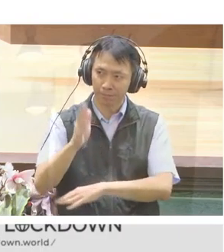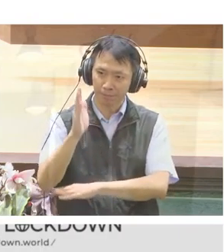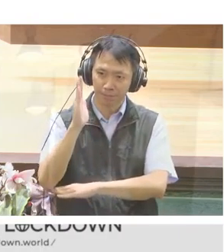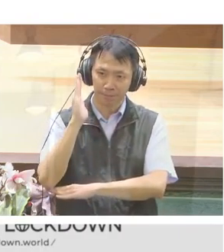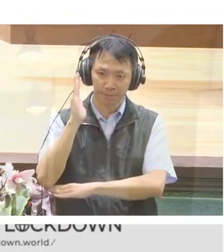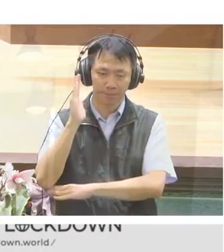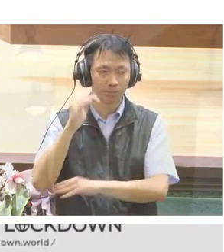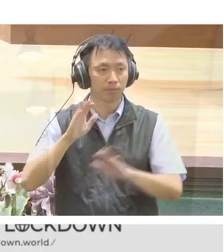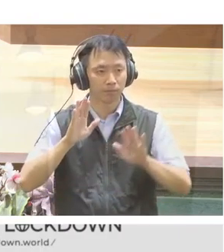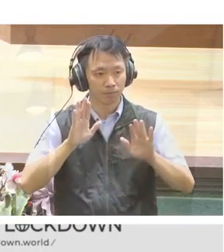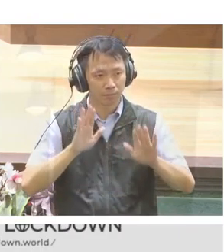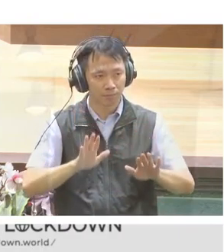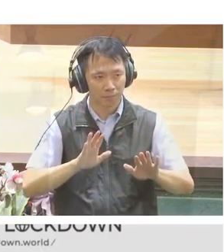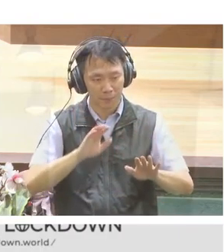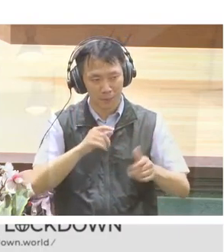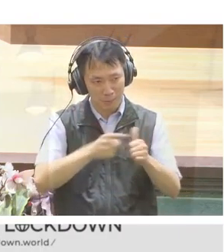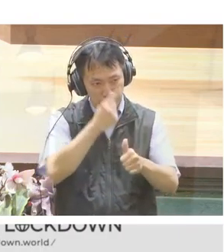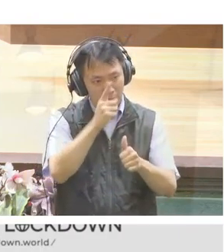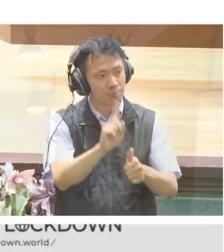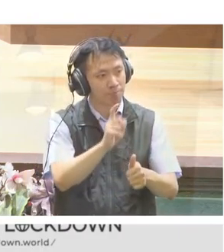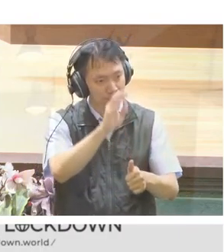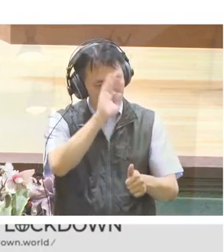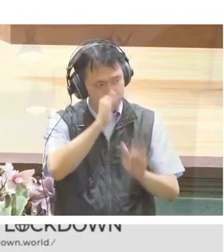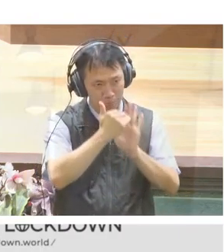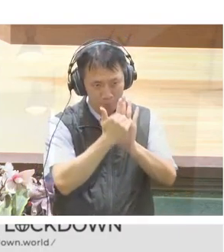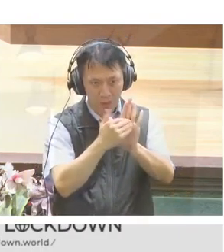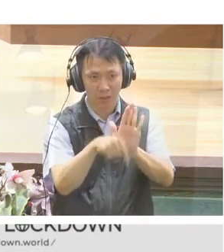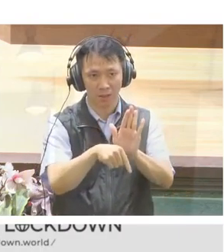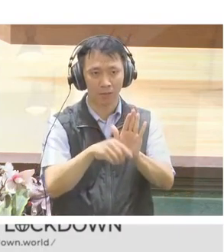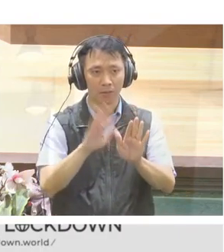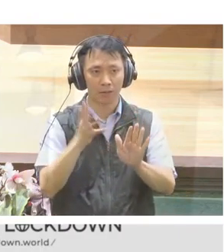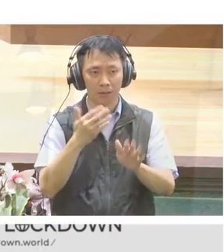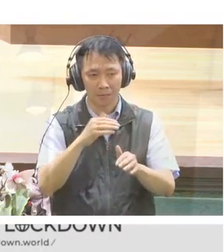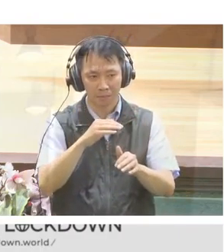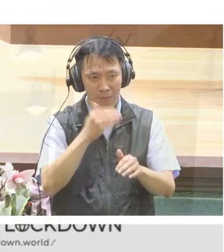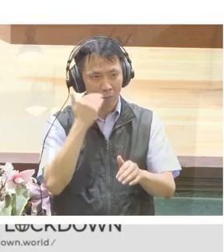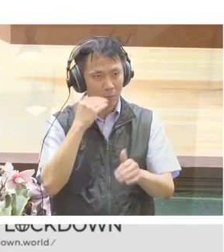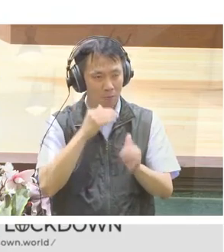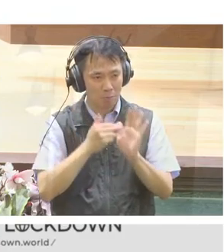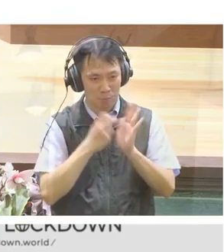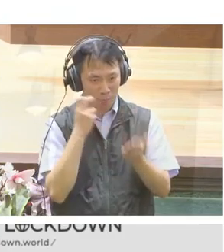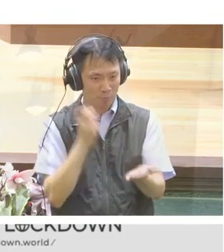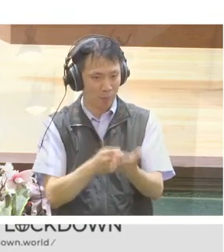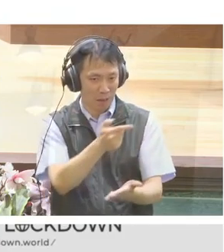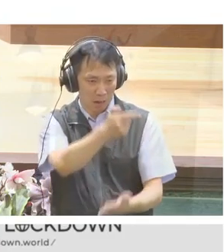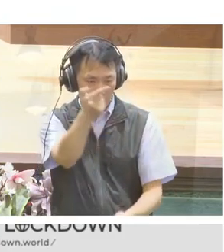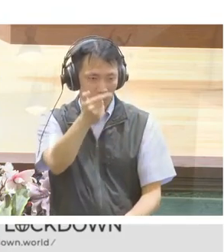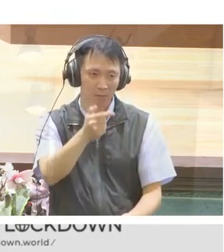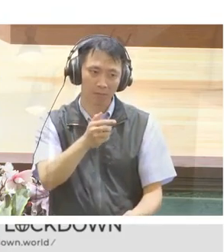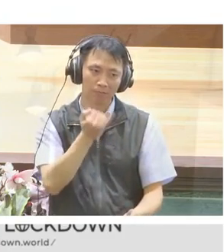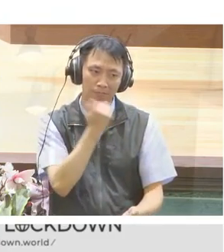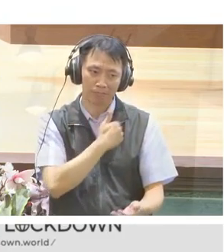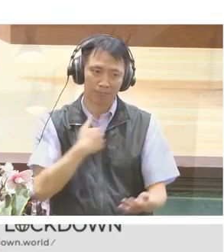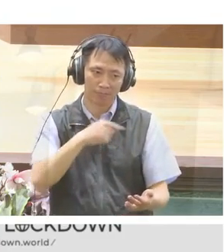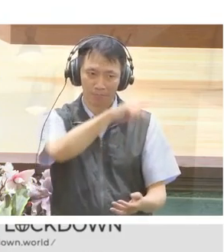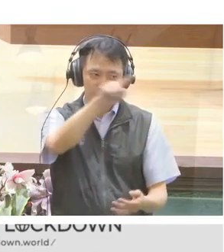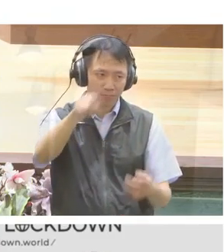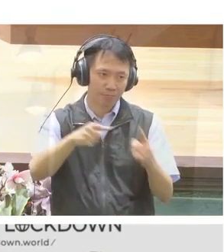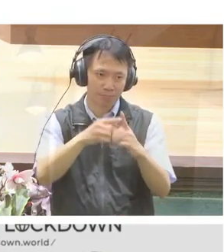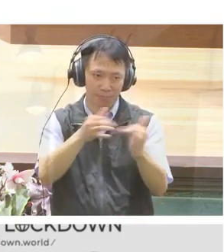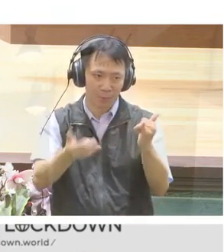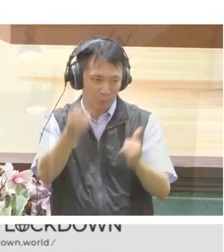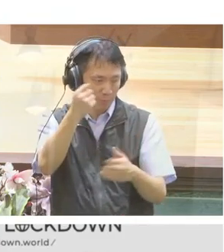push rather than rights, but there have been some what we call positive deviants, and we've kind of broken them into like a community